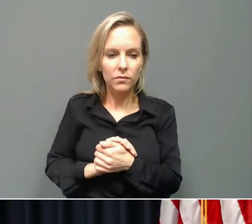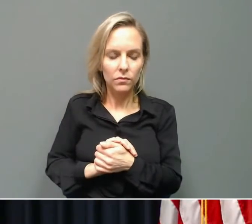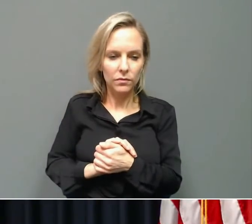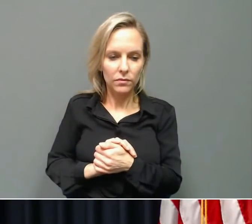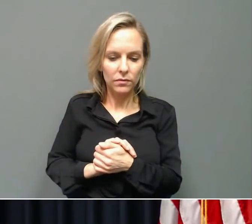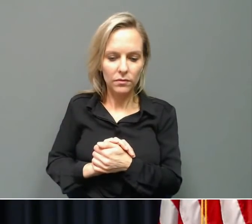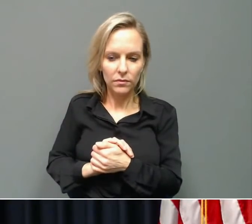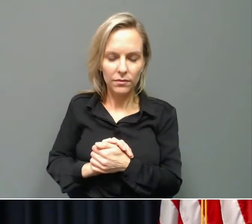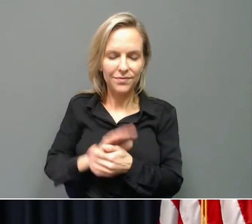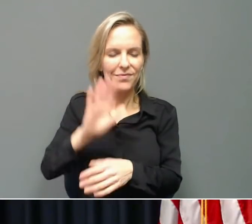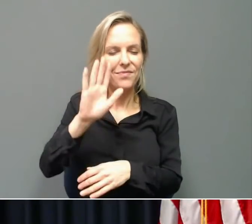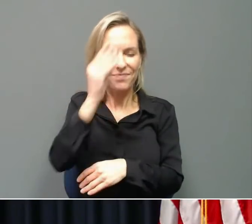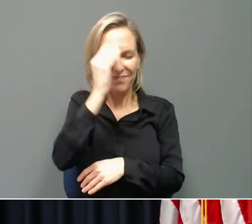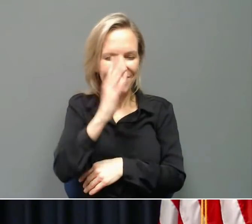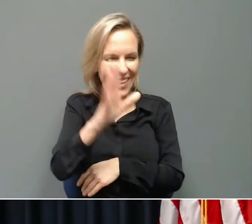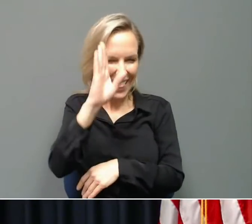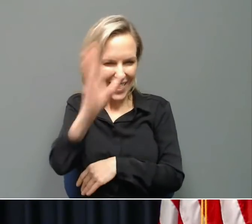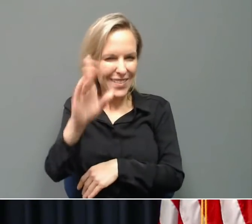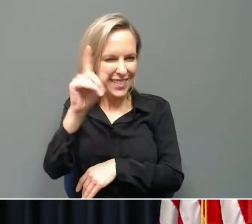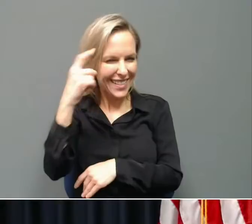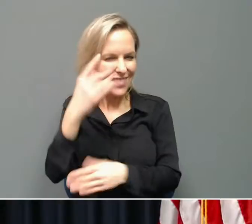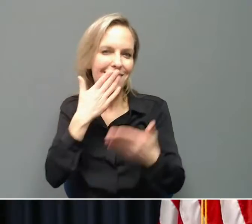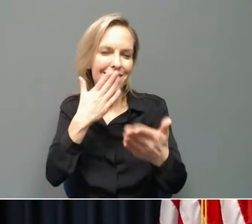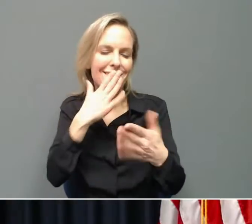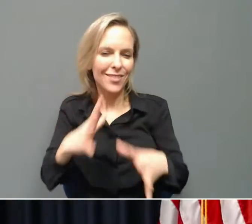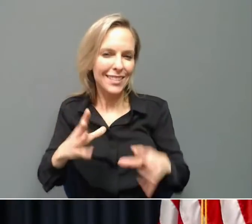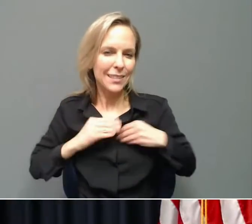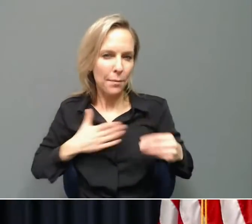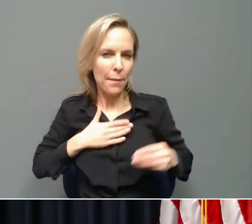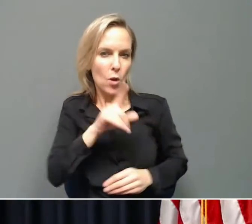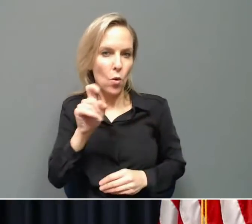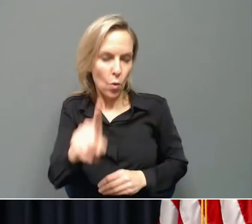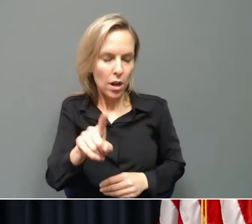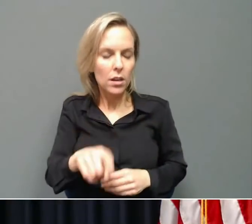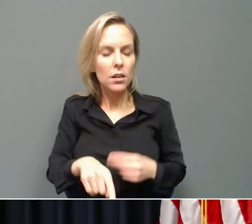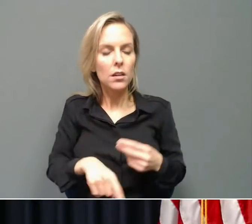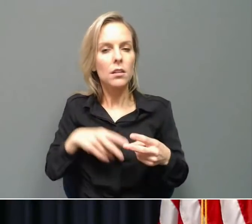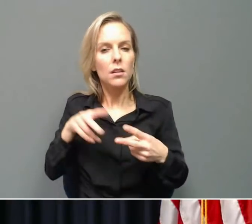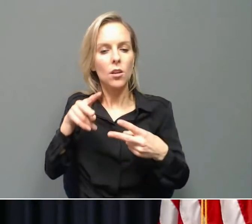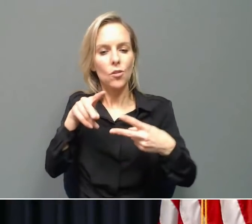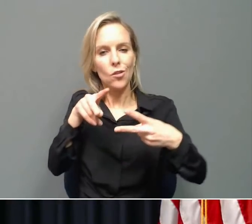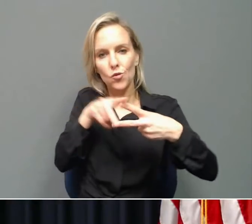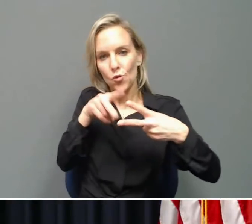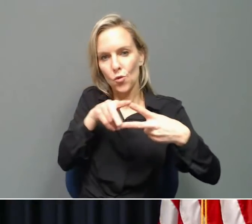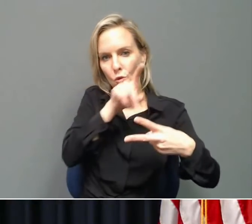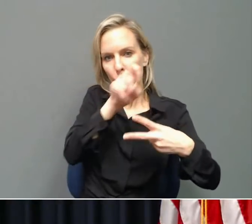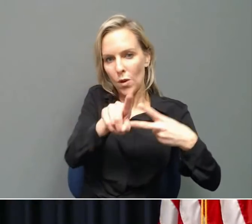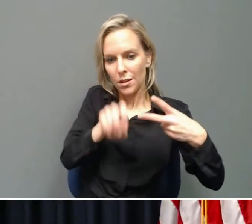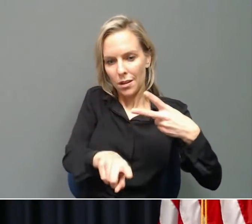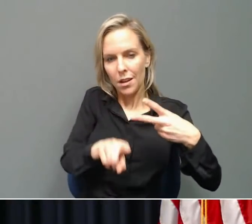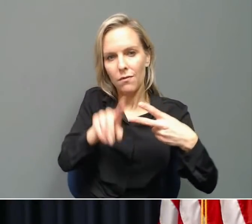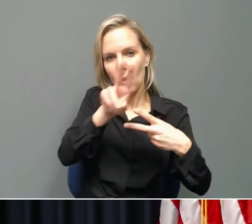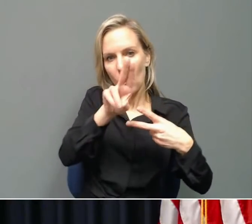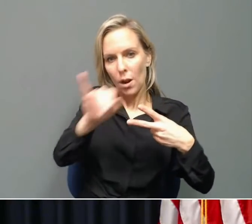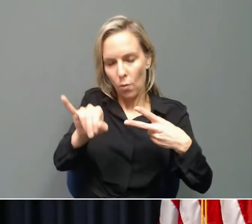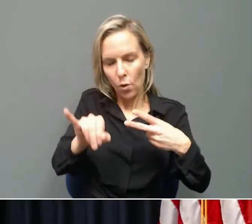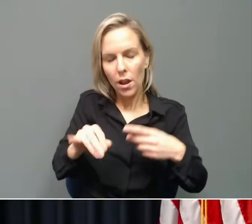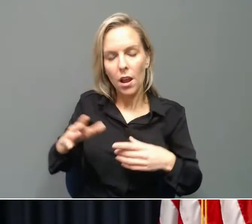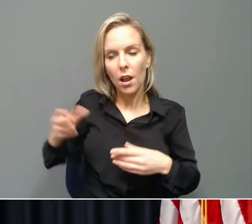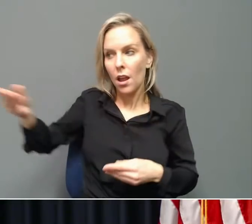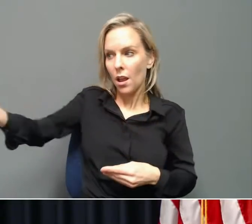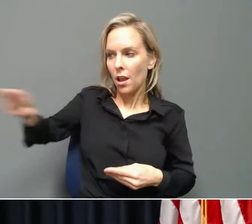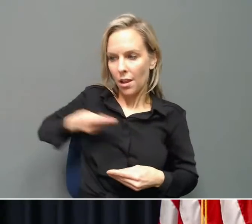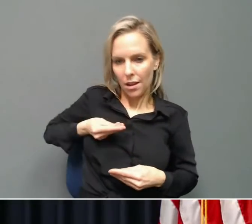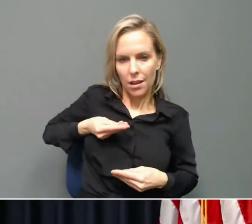Hey, Governor, thank you for taking my questions. Two on unemployment. I'm relaying one from my colleague,